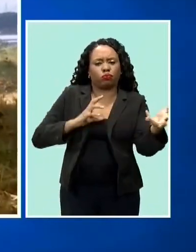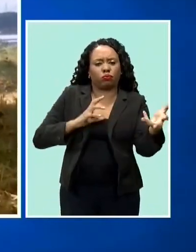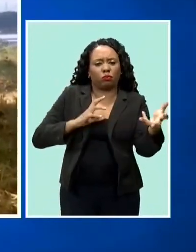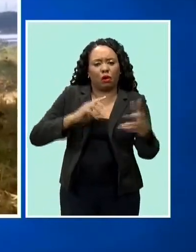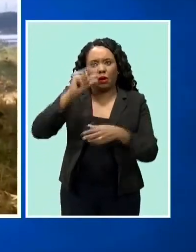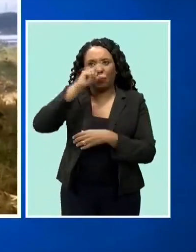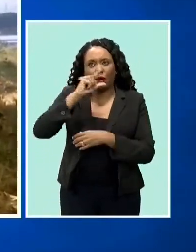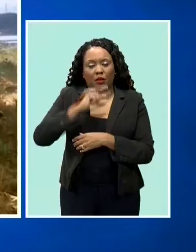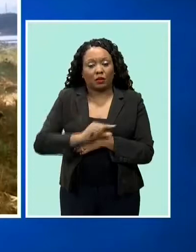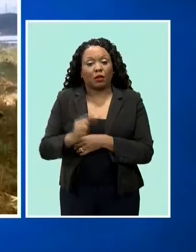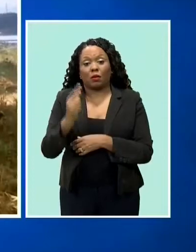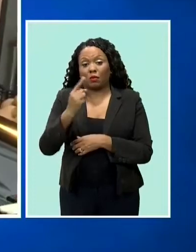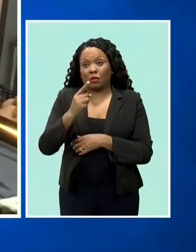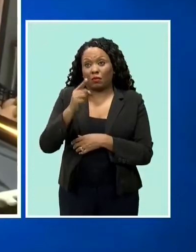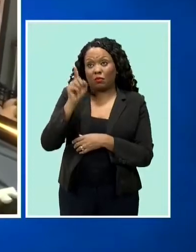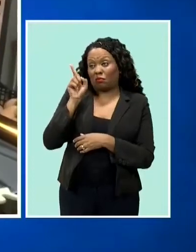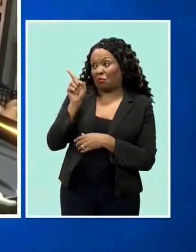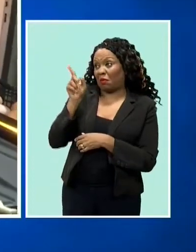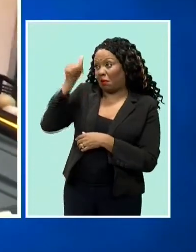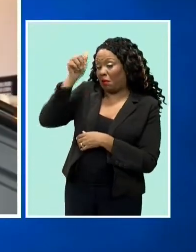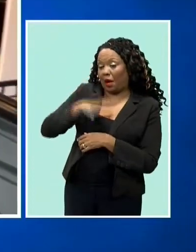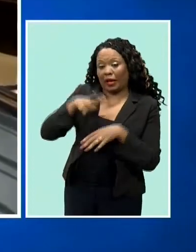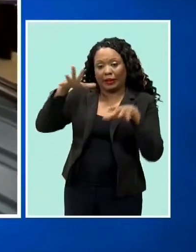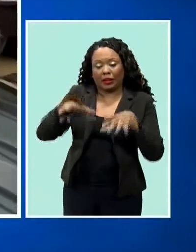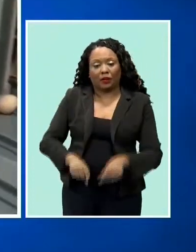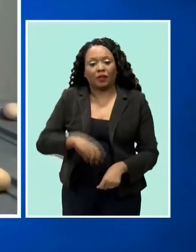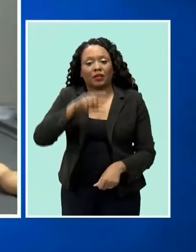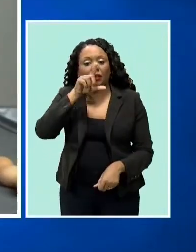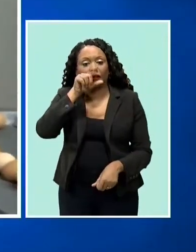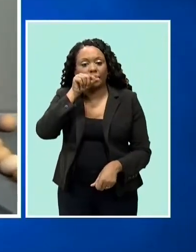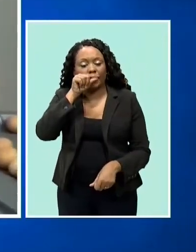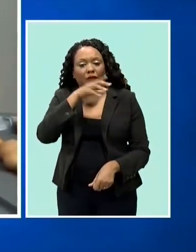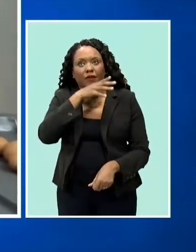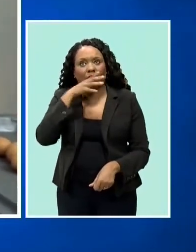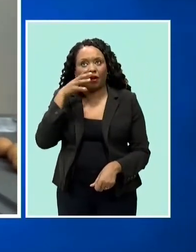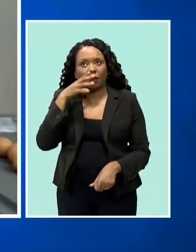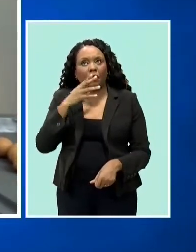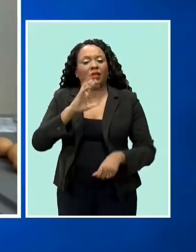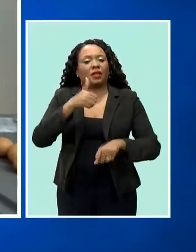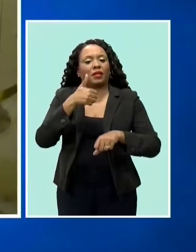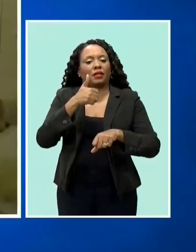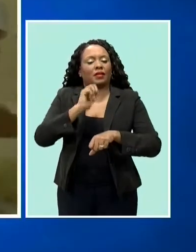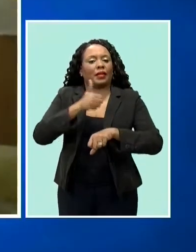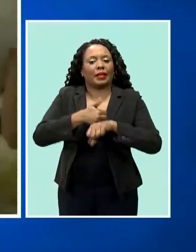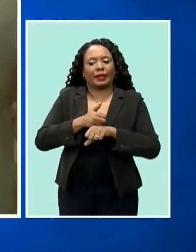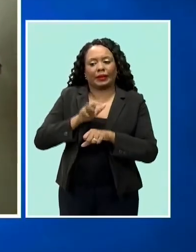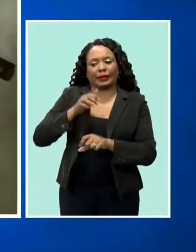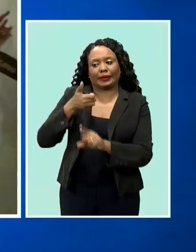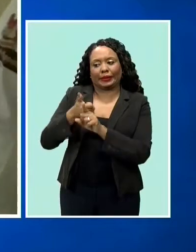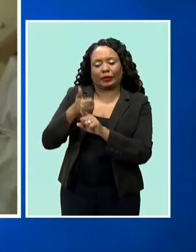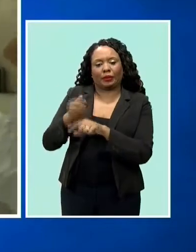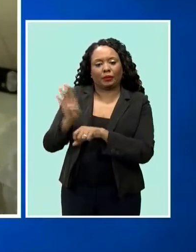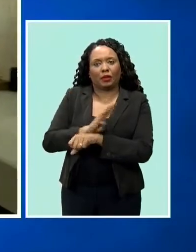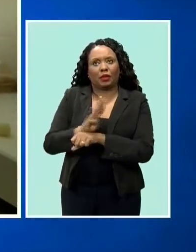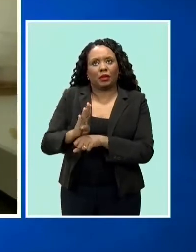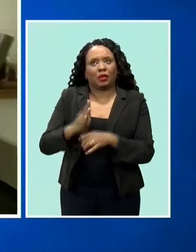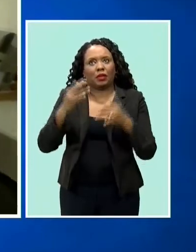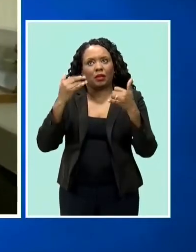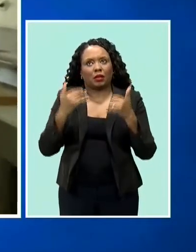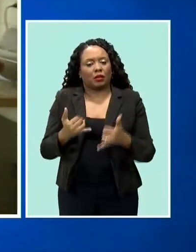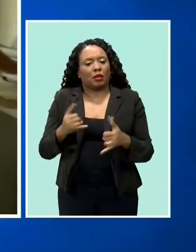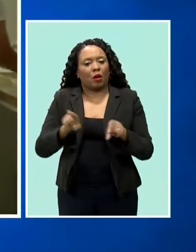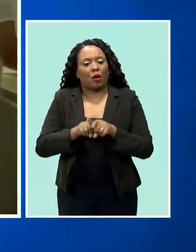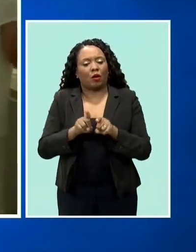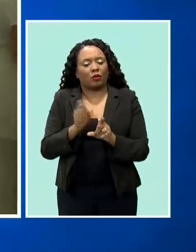his father's chicken farm. He stopped selling to wholesalers and launched his own brand and distribution, and is expanding into frozen